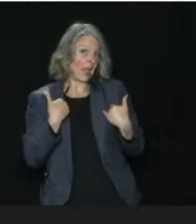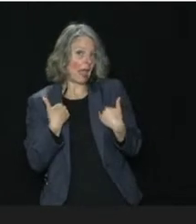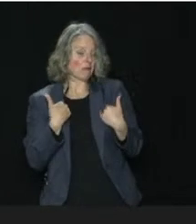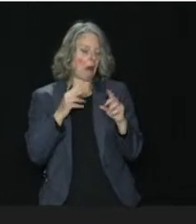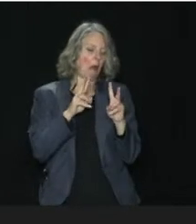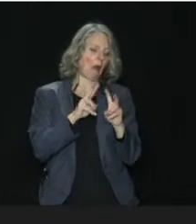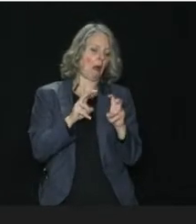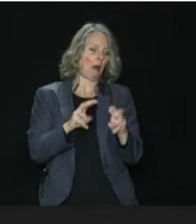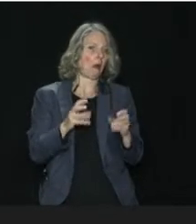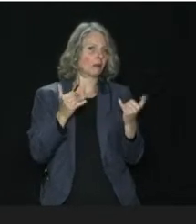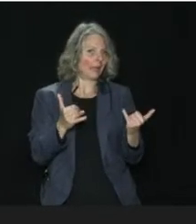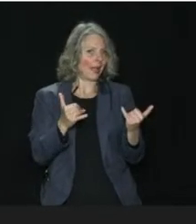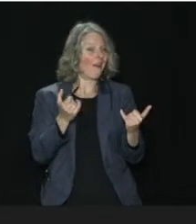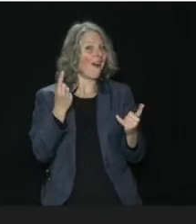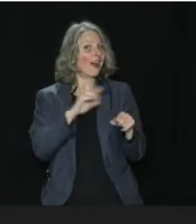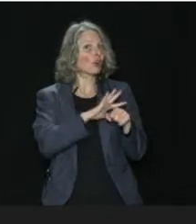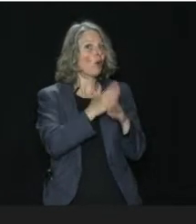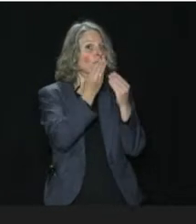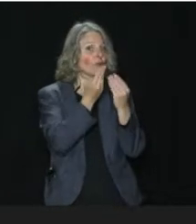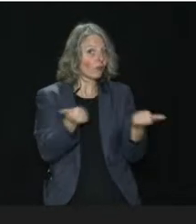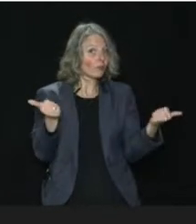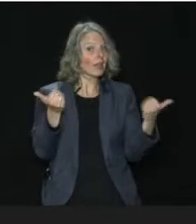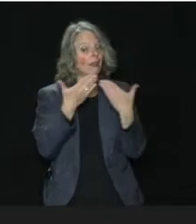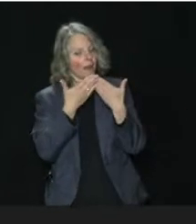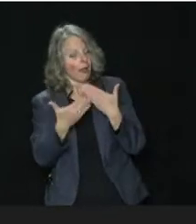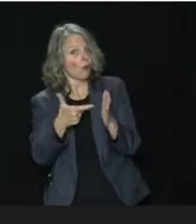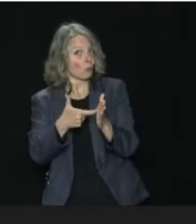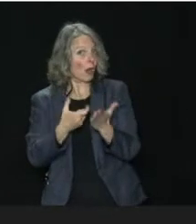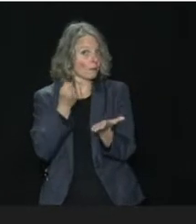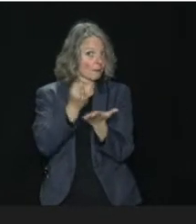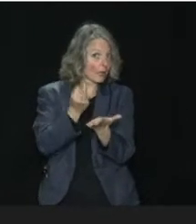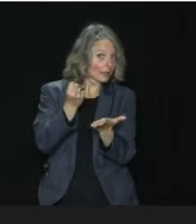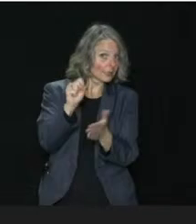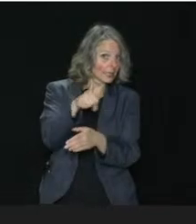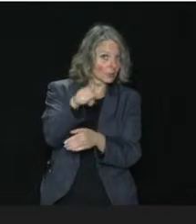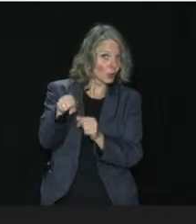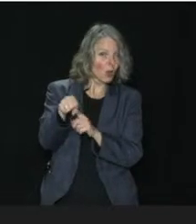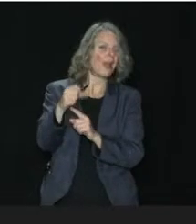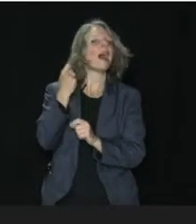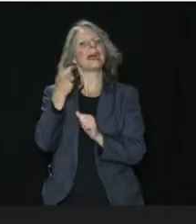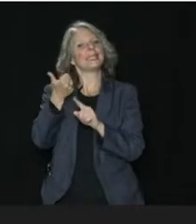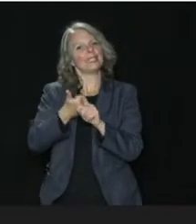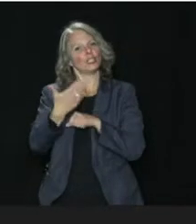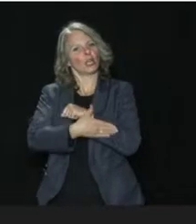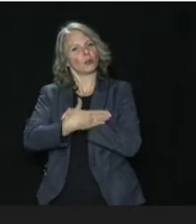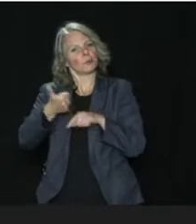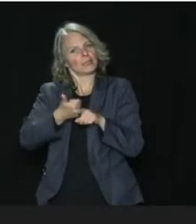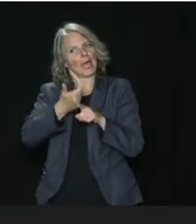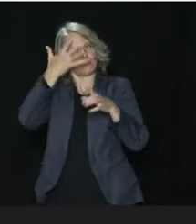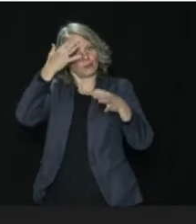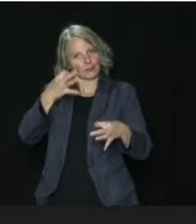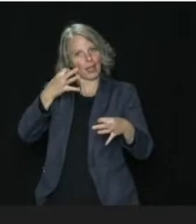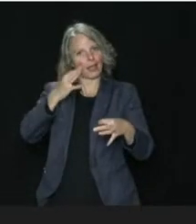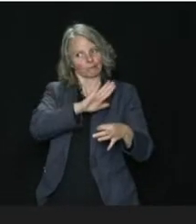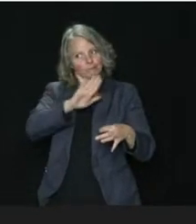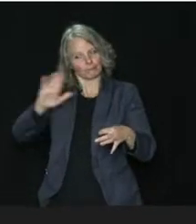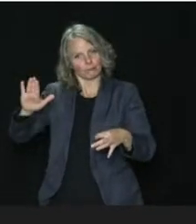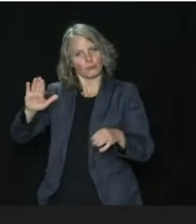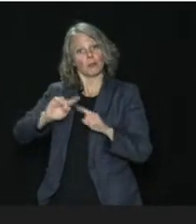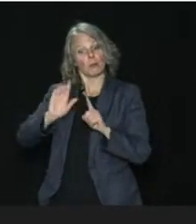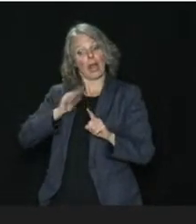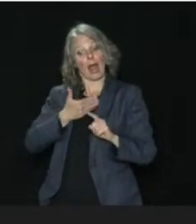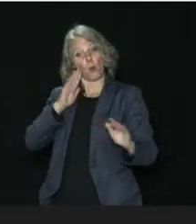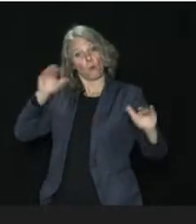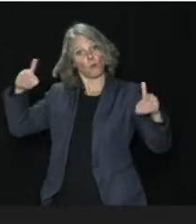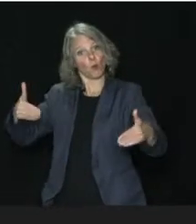travel once we are through the pandemic. Obviously, every country will take its own decisions, but we are interested in